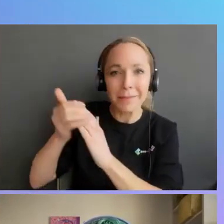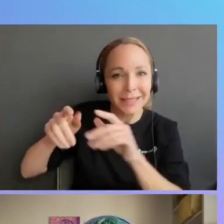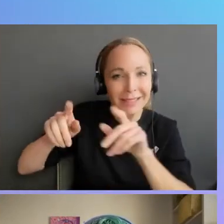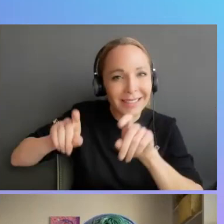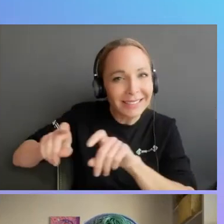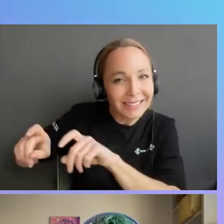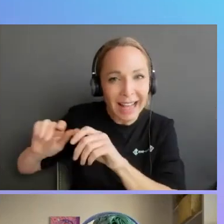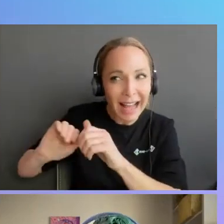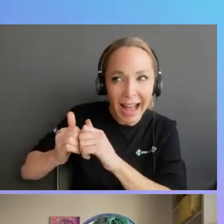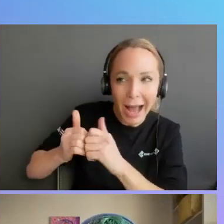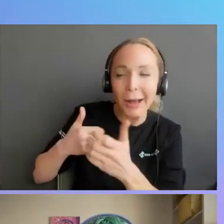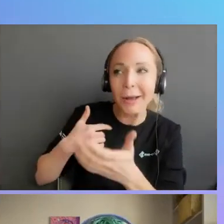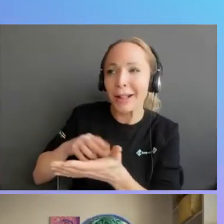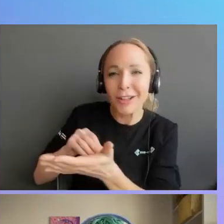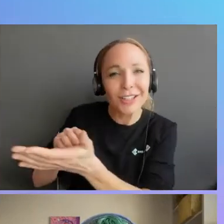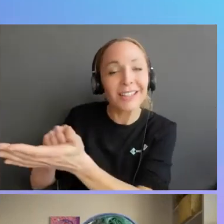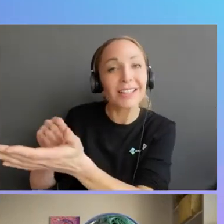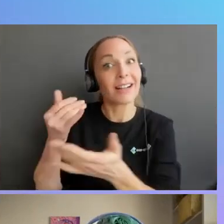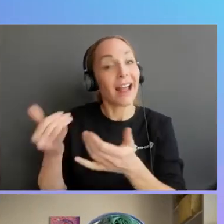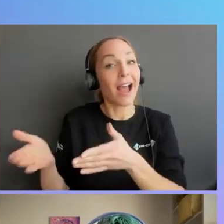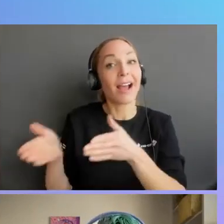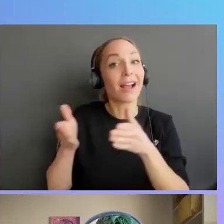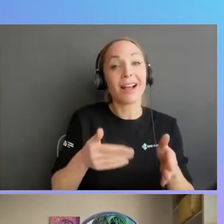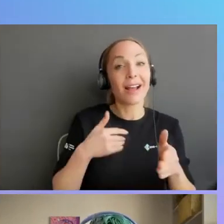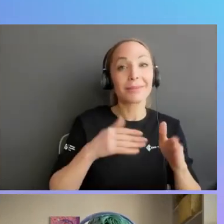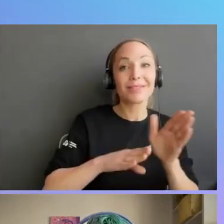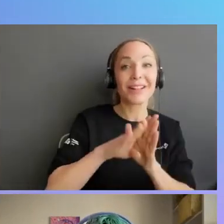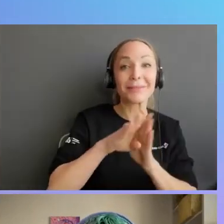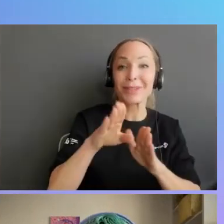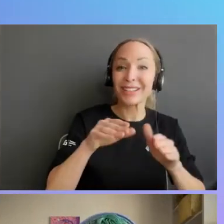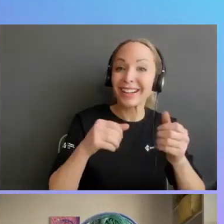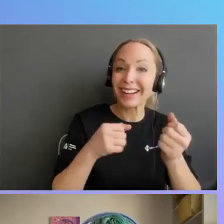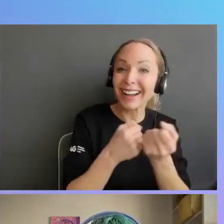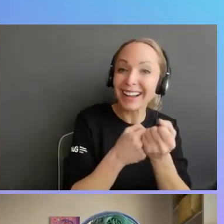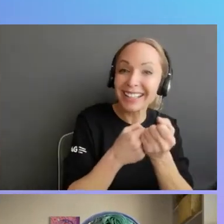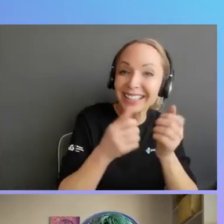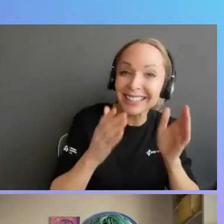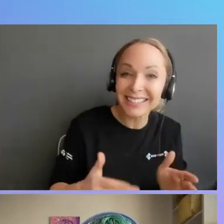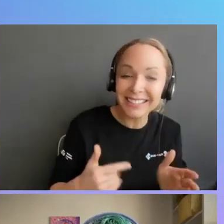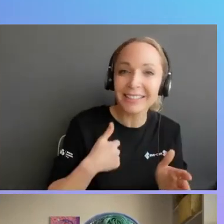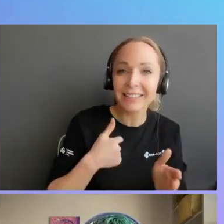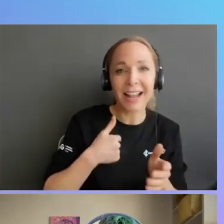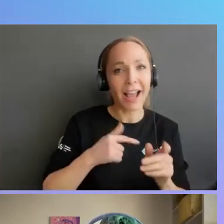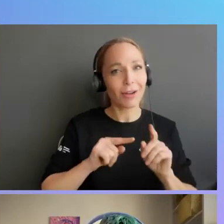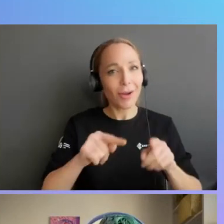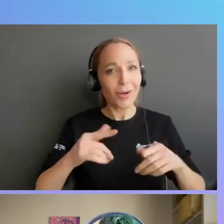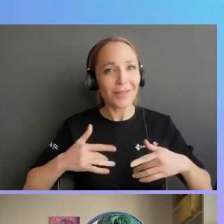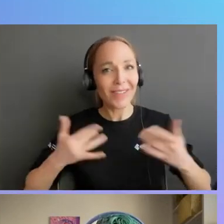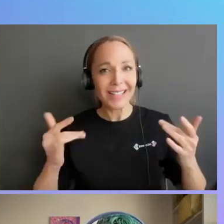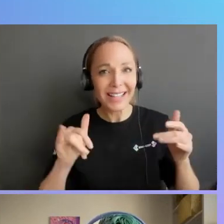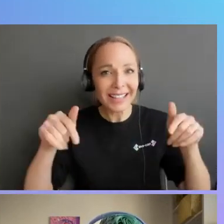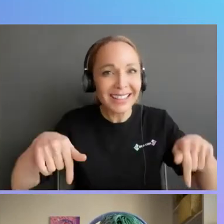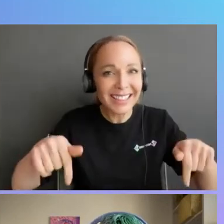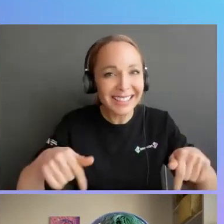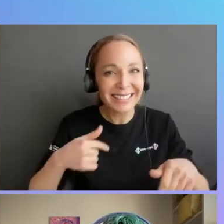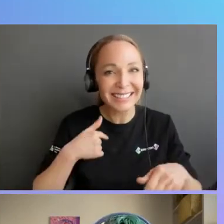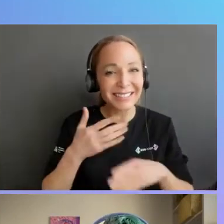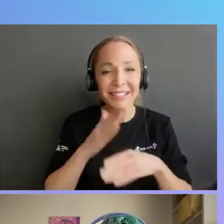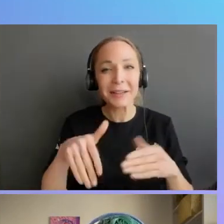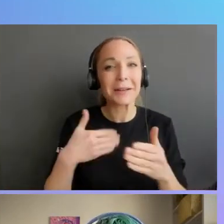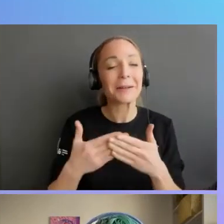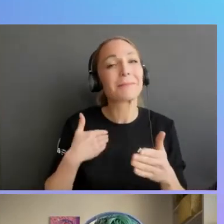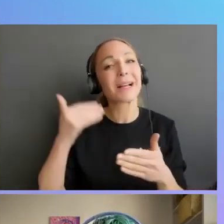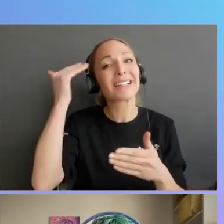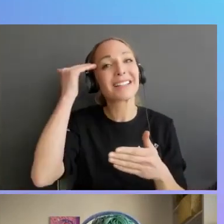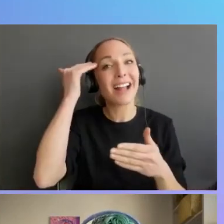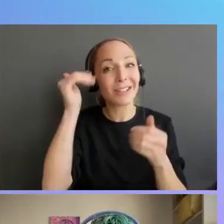role as developer advocate, I get to go to events like this and share all of the knowledge and things that I've learned about digital accessibility, which